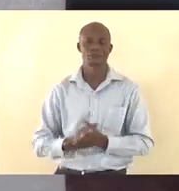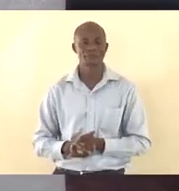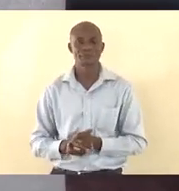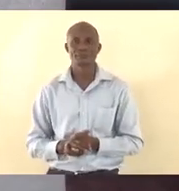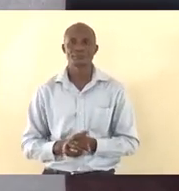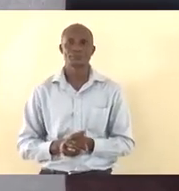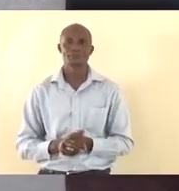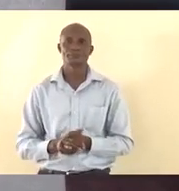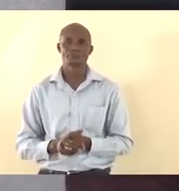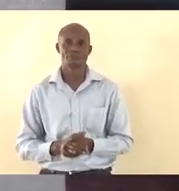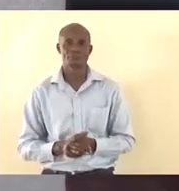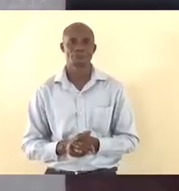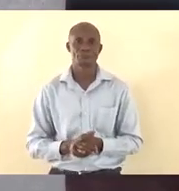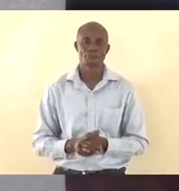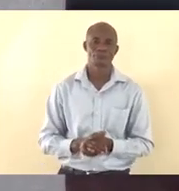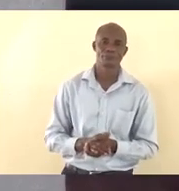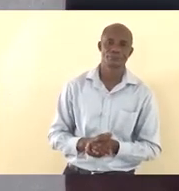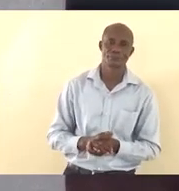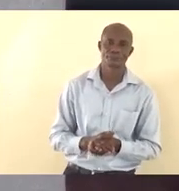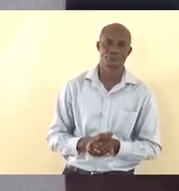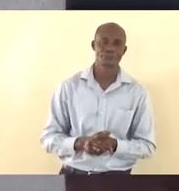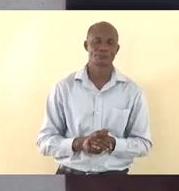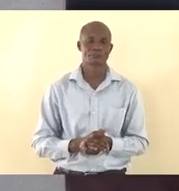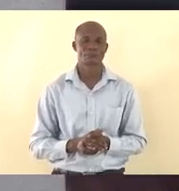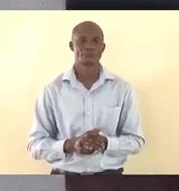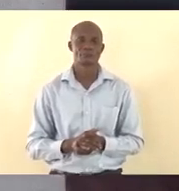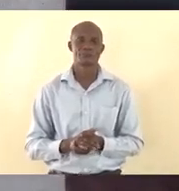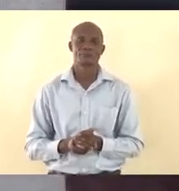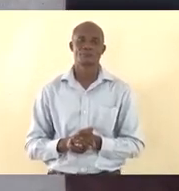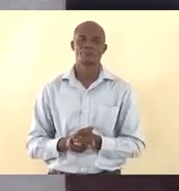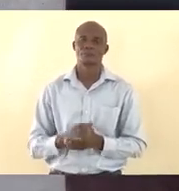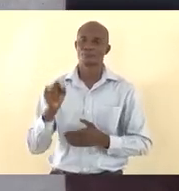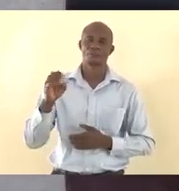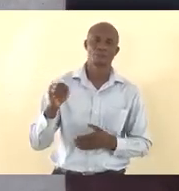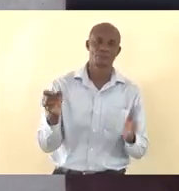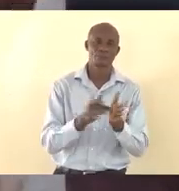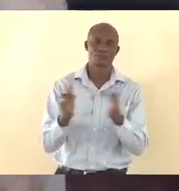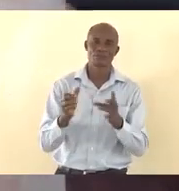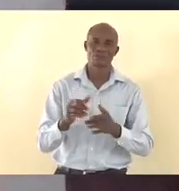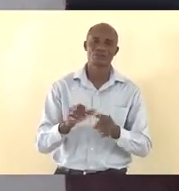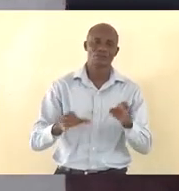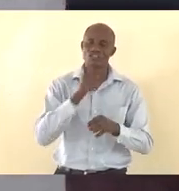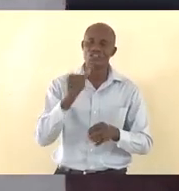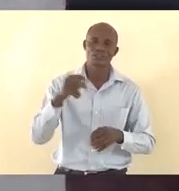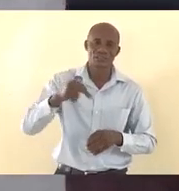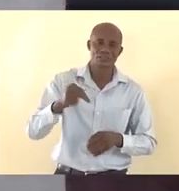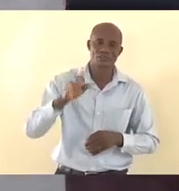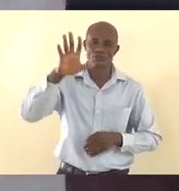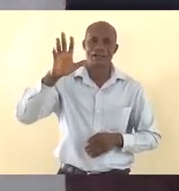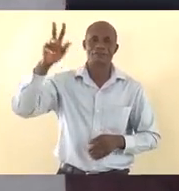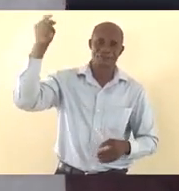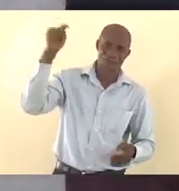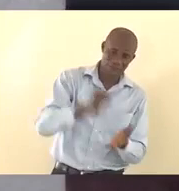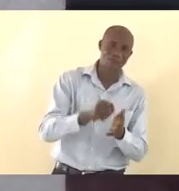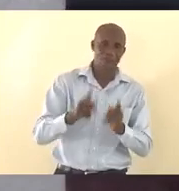They transformed the ancient world. 12 people. So Jesus did not need the 5,000 people that he fed.